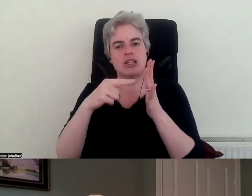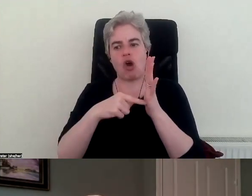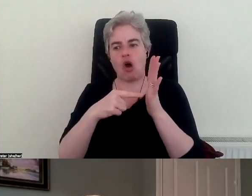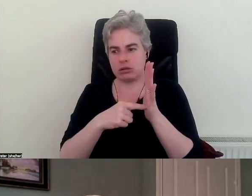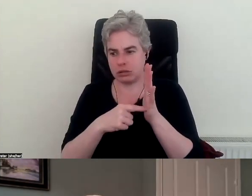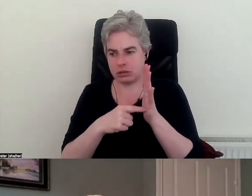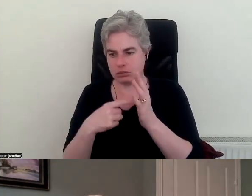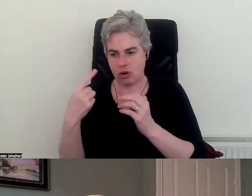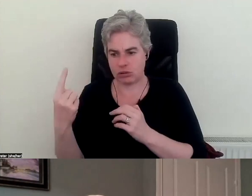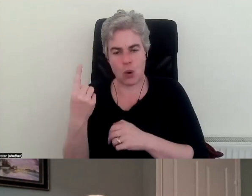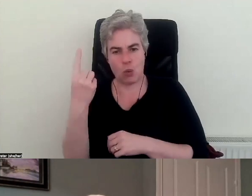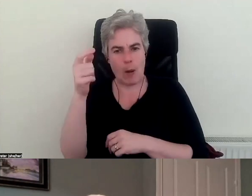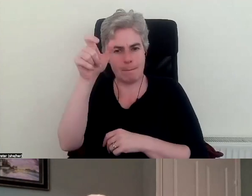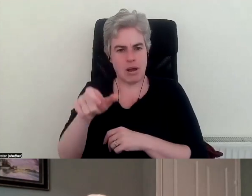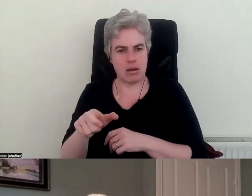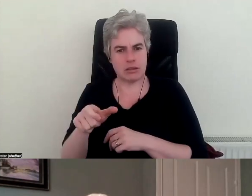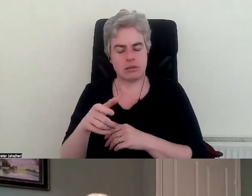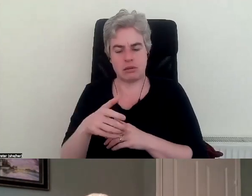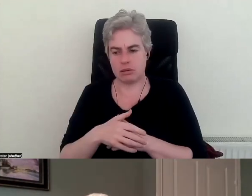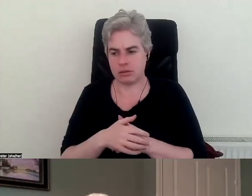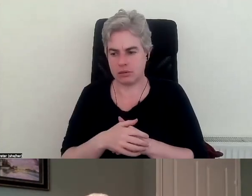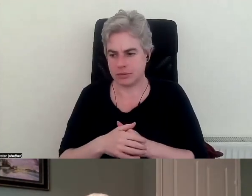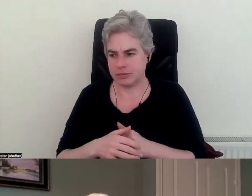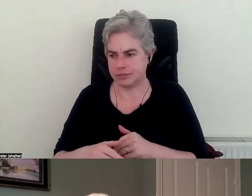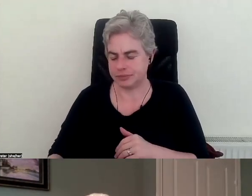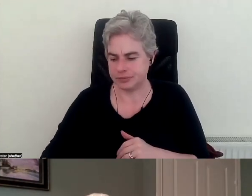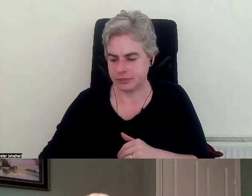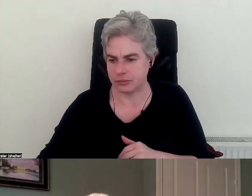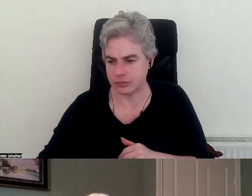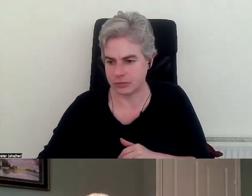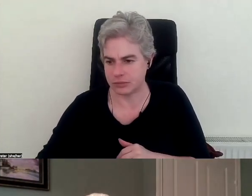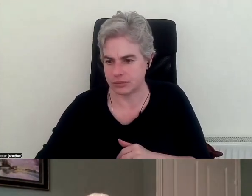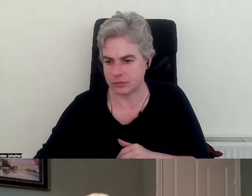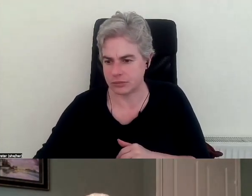who was far more in the sense of kind of people like